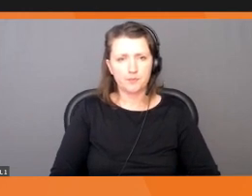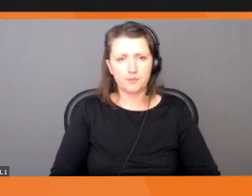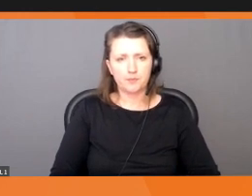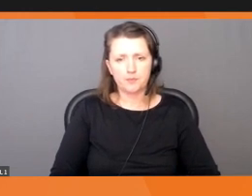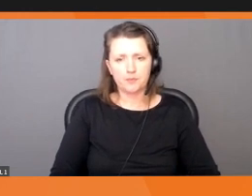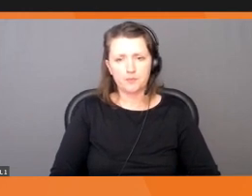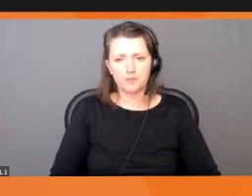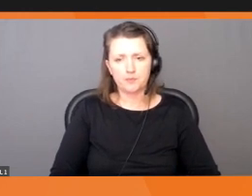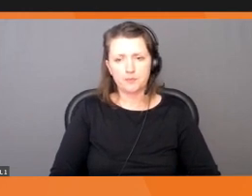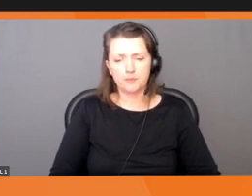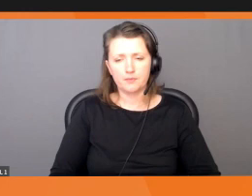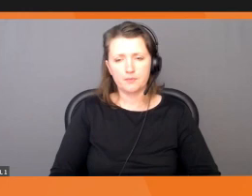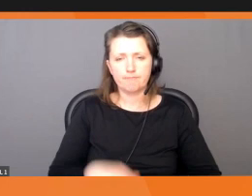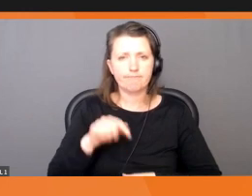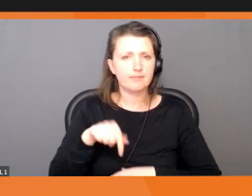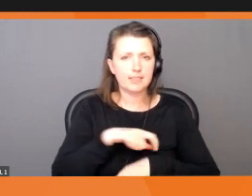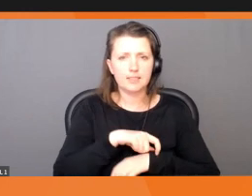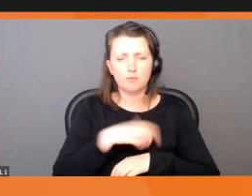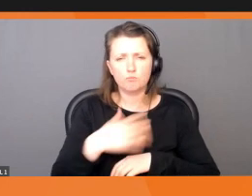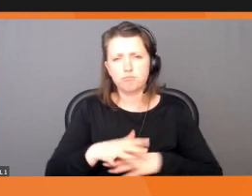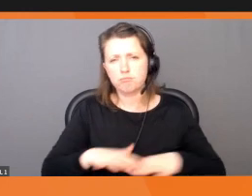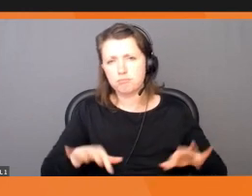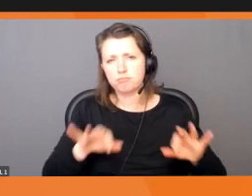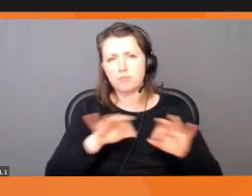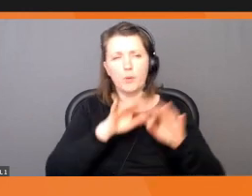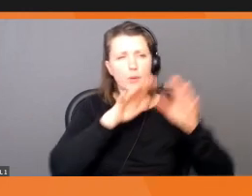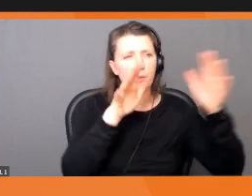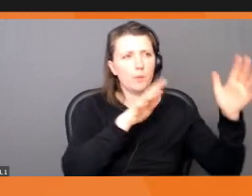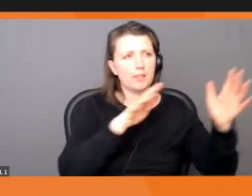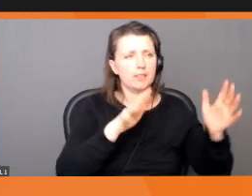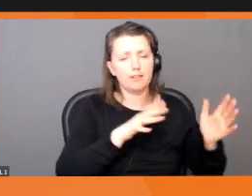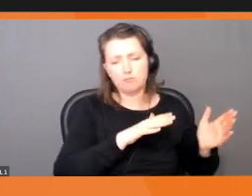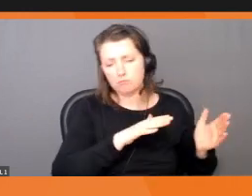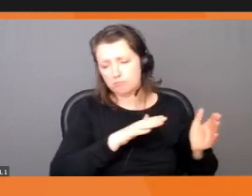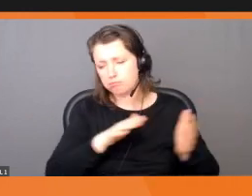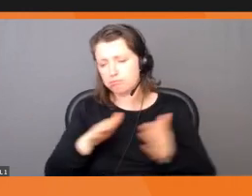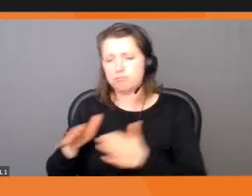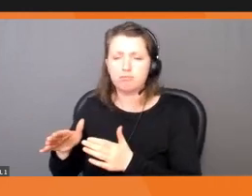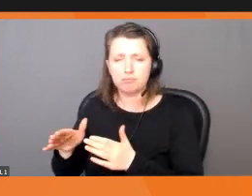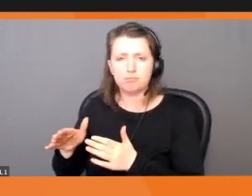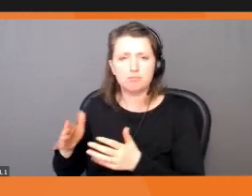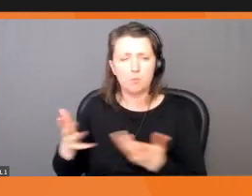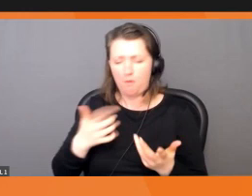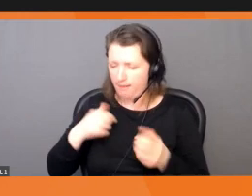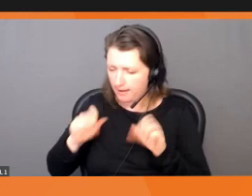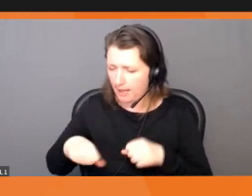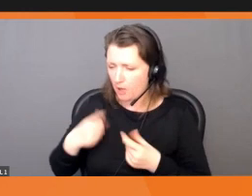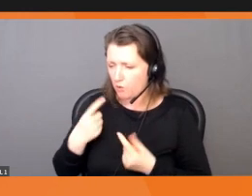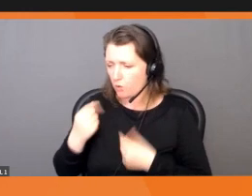These times are poignant. The winds have shifted. It's all we can do to